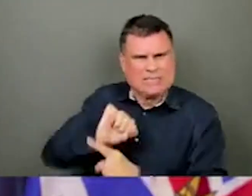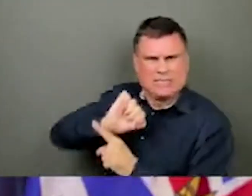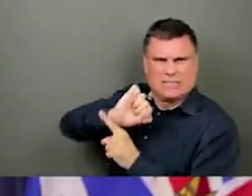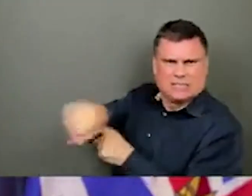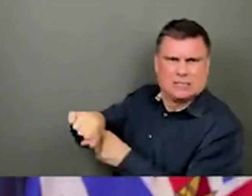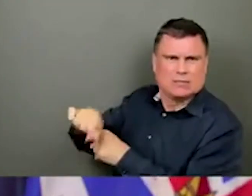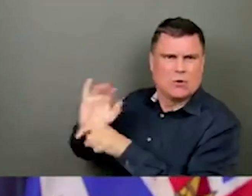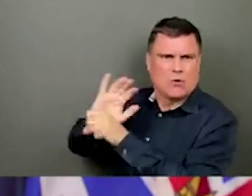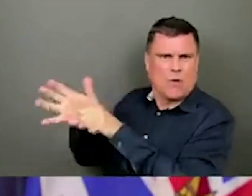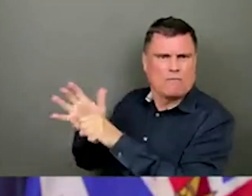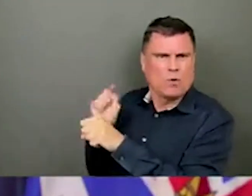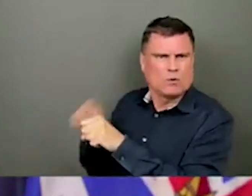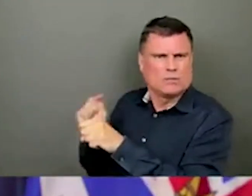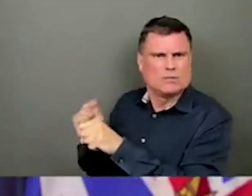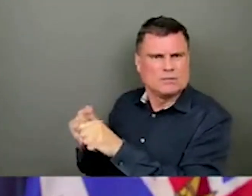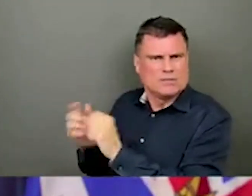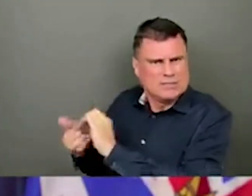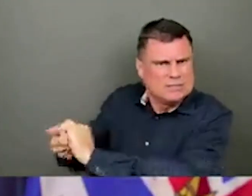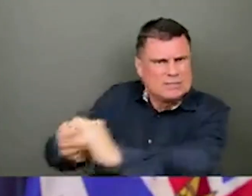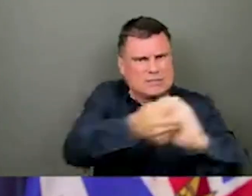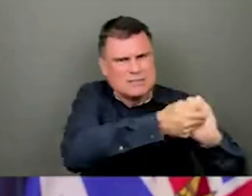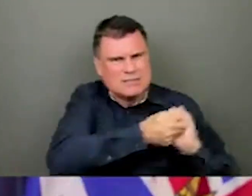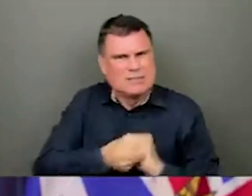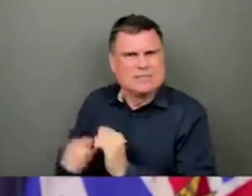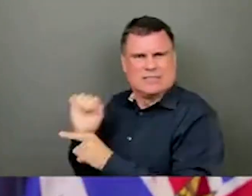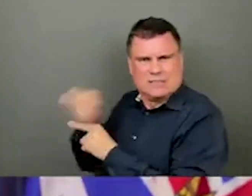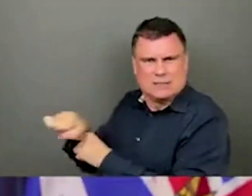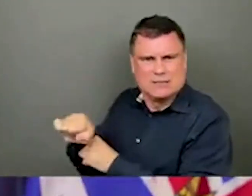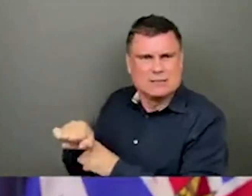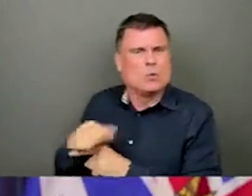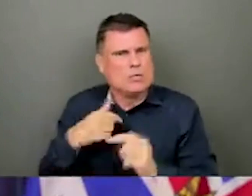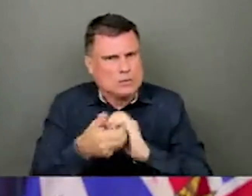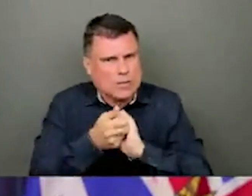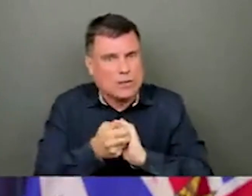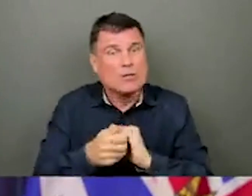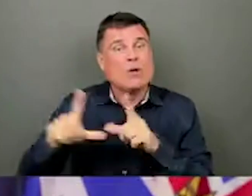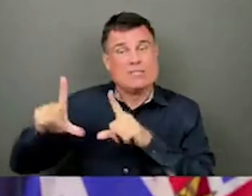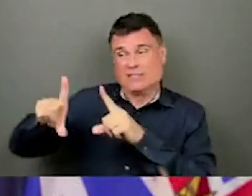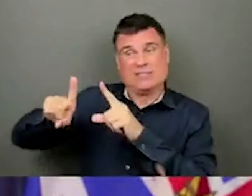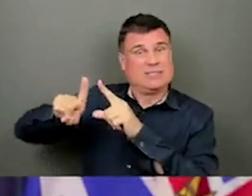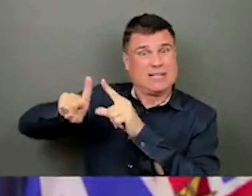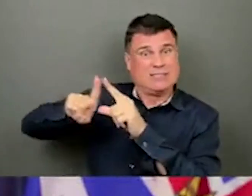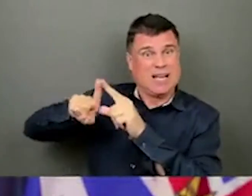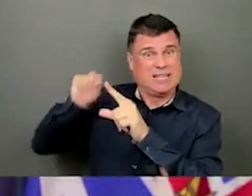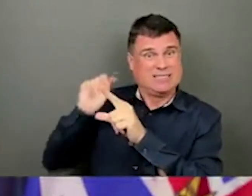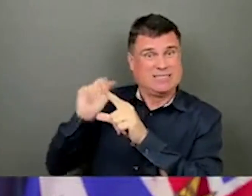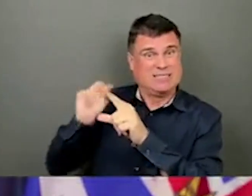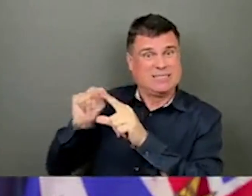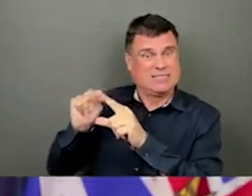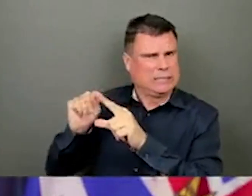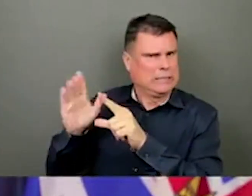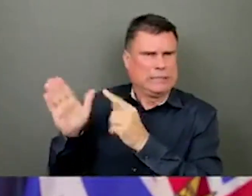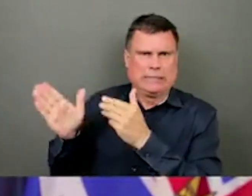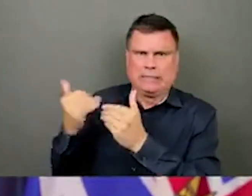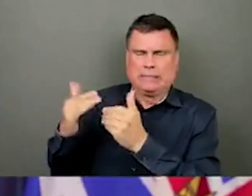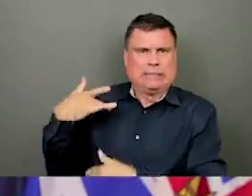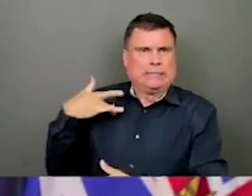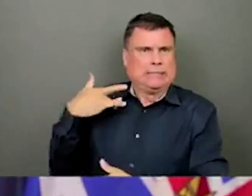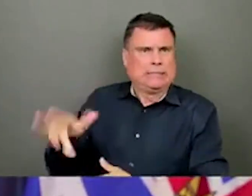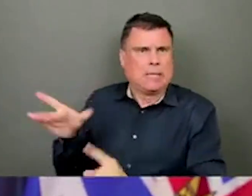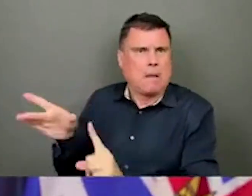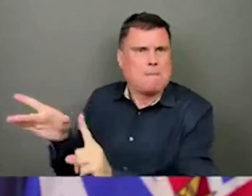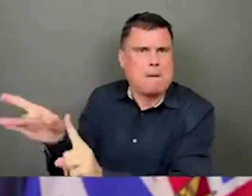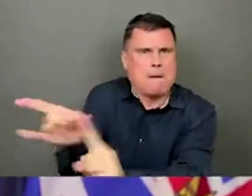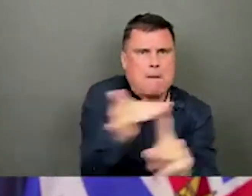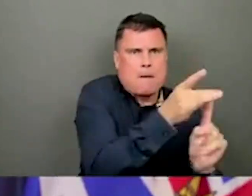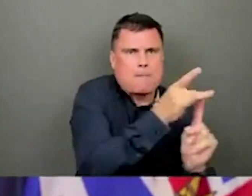forward together. We know that the Delta variant is highly transmissible. We know that while so many British Columbians have had their first and